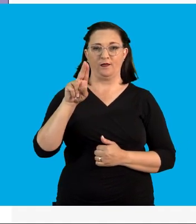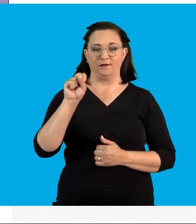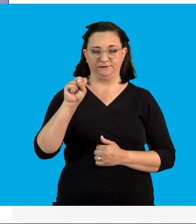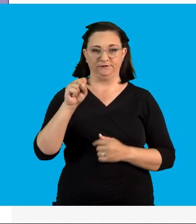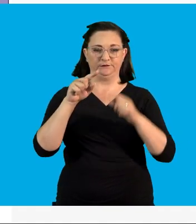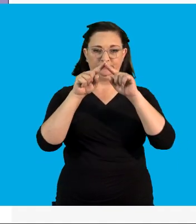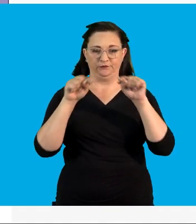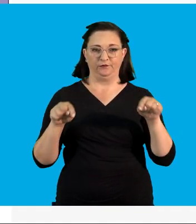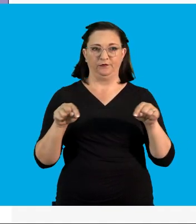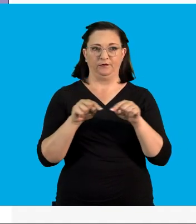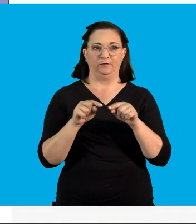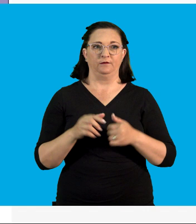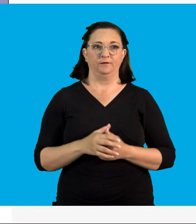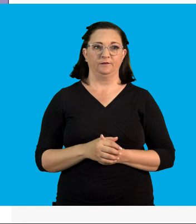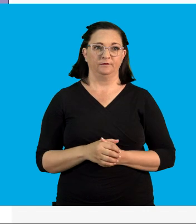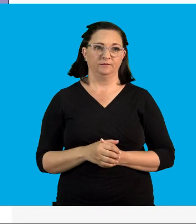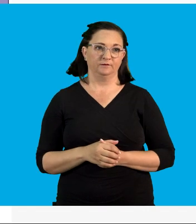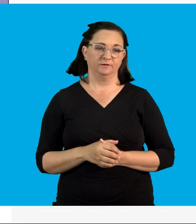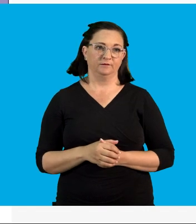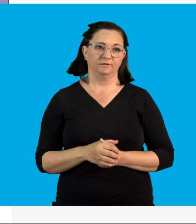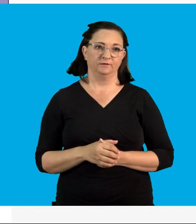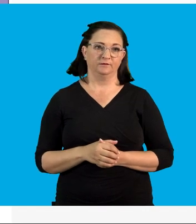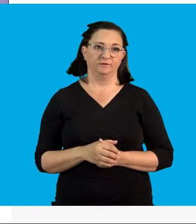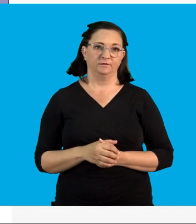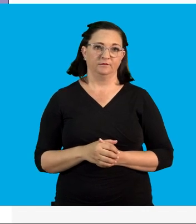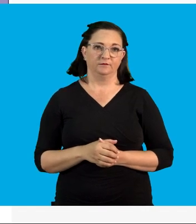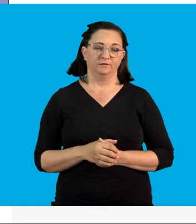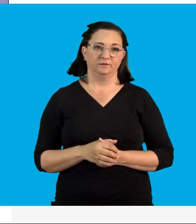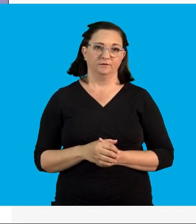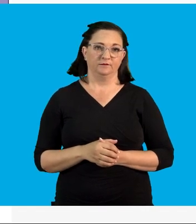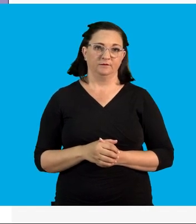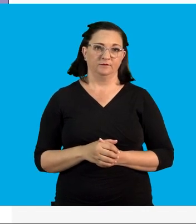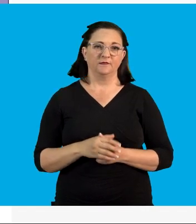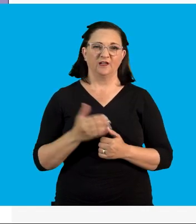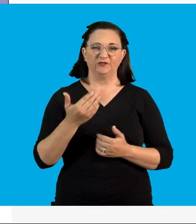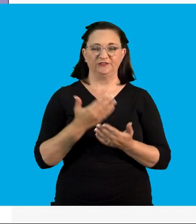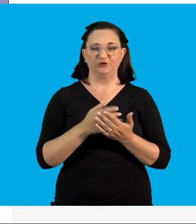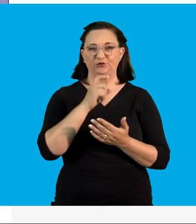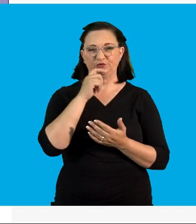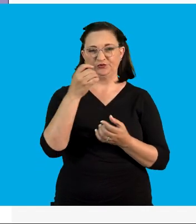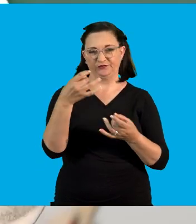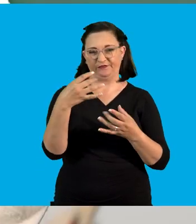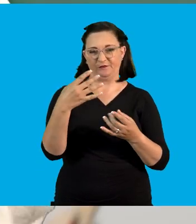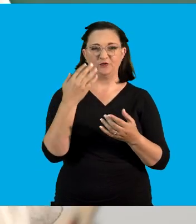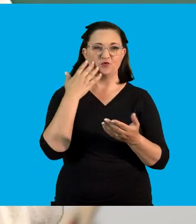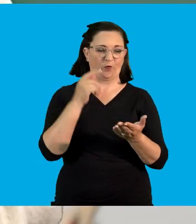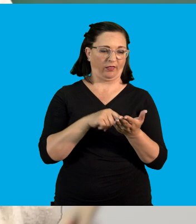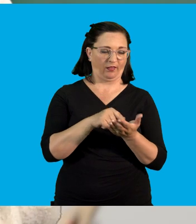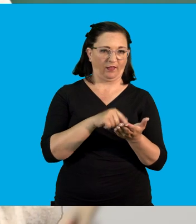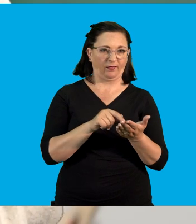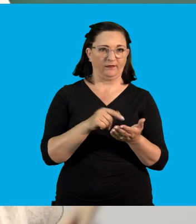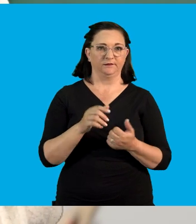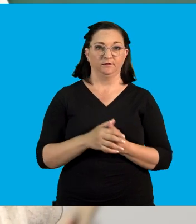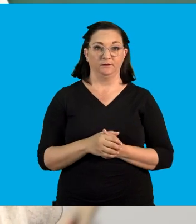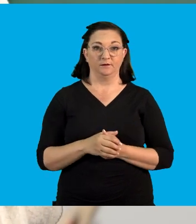them, and we are able to then take that information and use it even when we calculate. I hope now